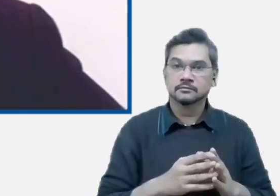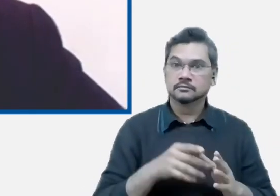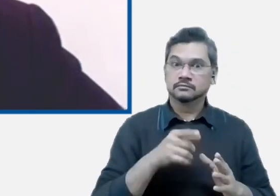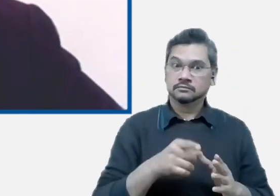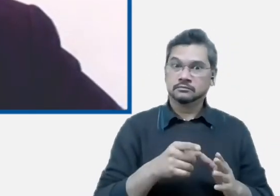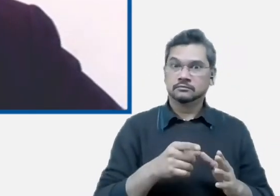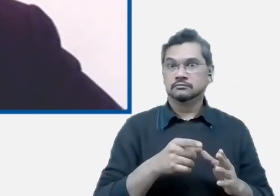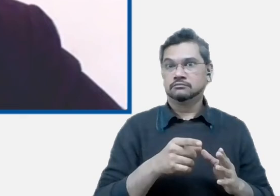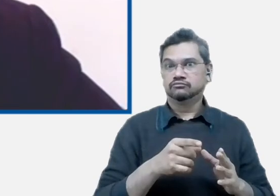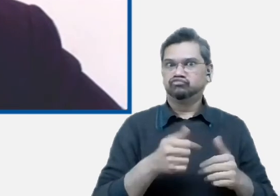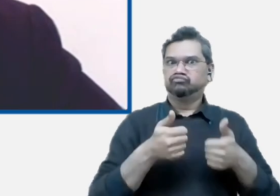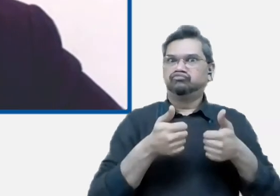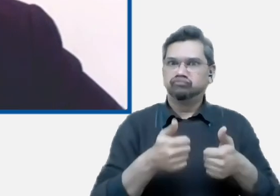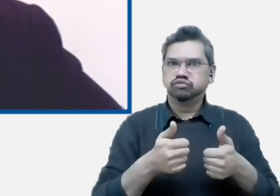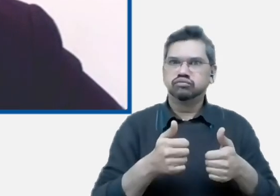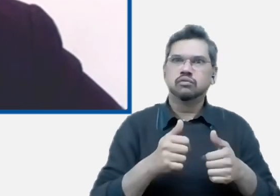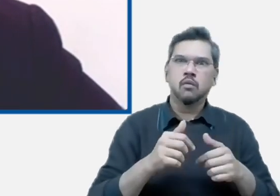possible to reduce it to 1 page.